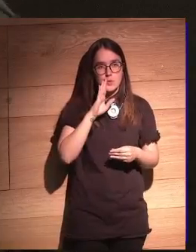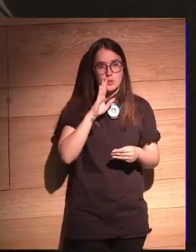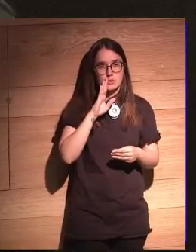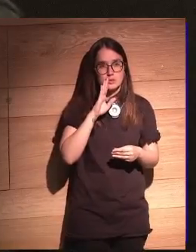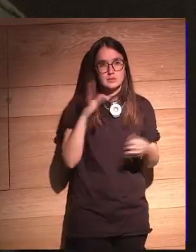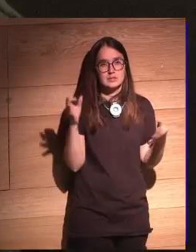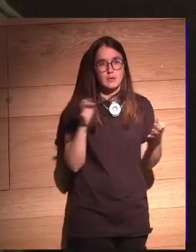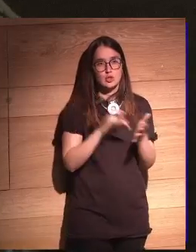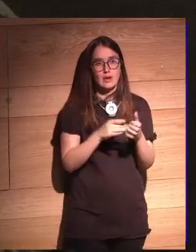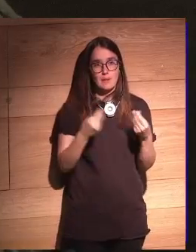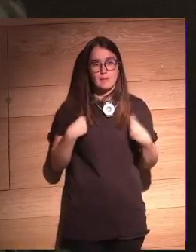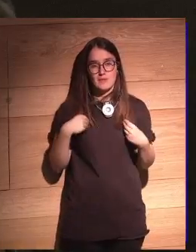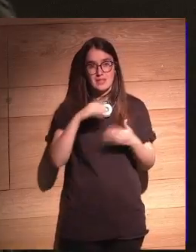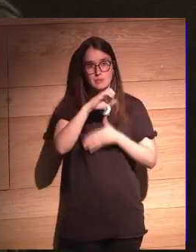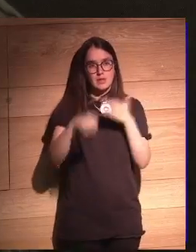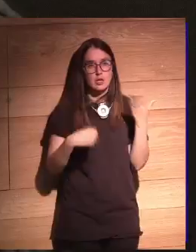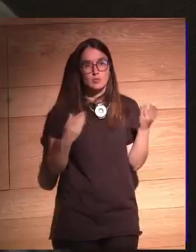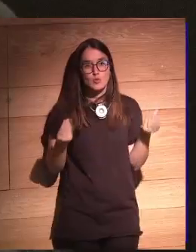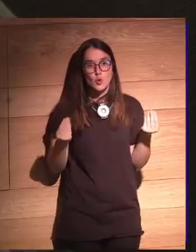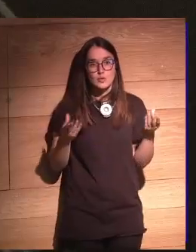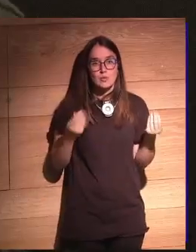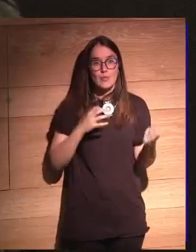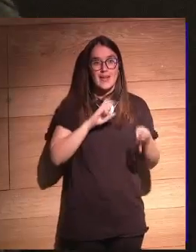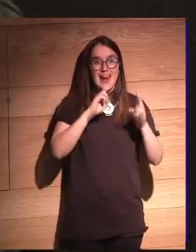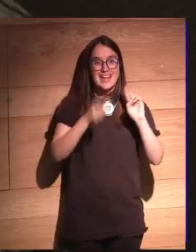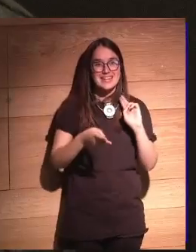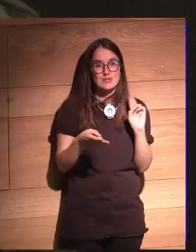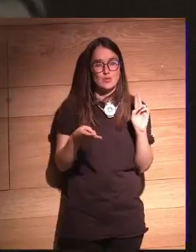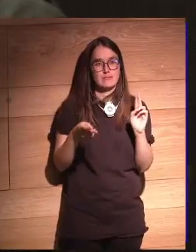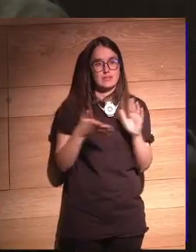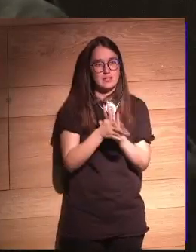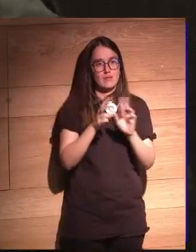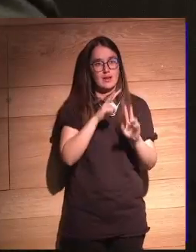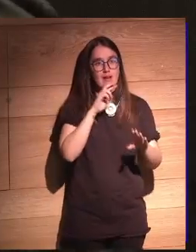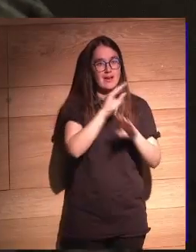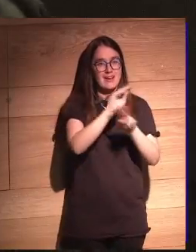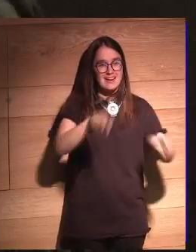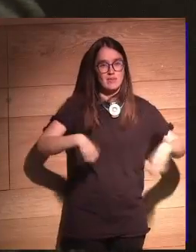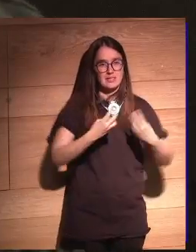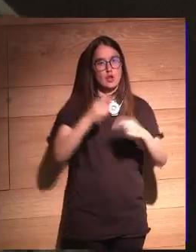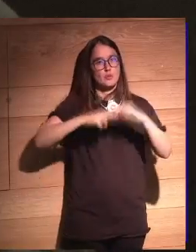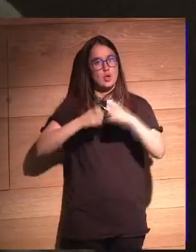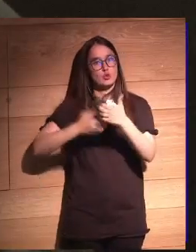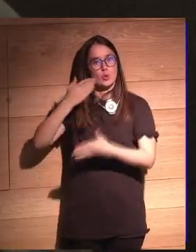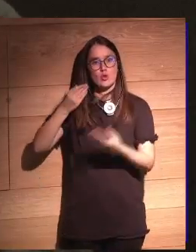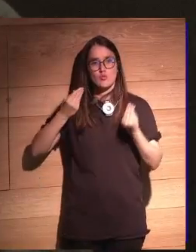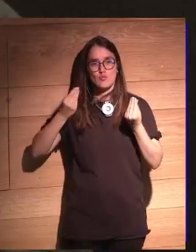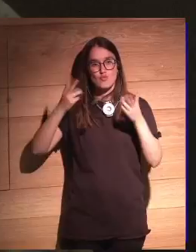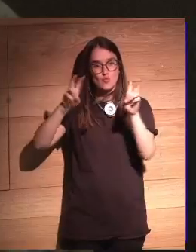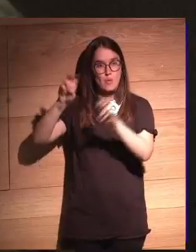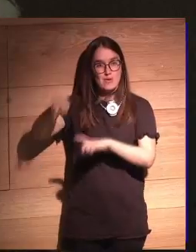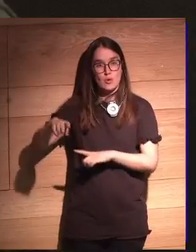the panel. It crosses with the fact that we have tons of empty houses. So maybe the answer is